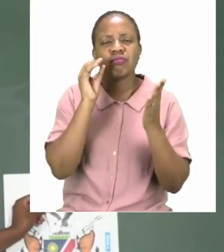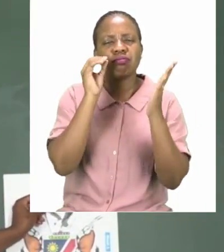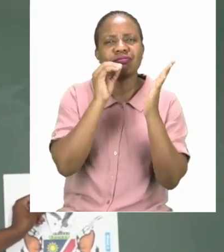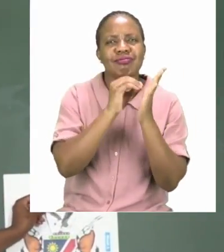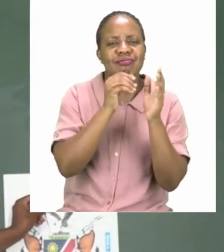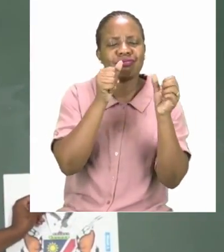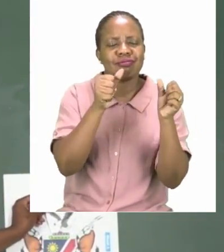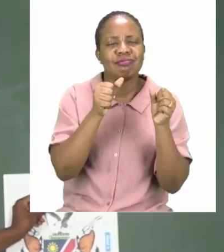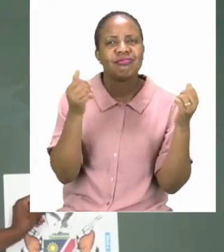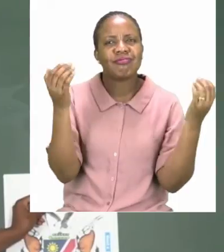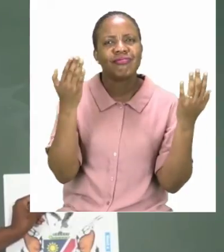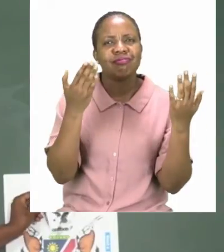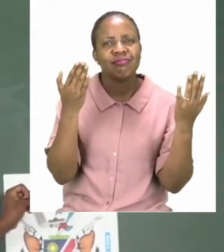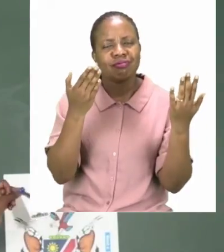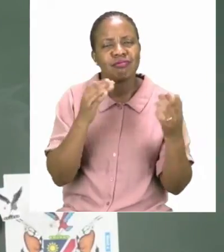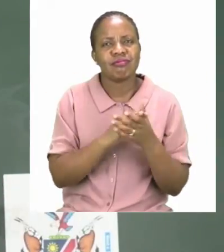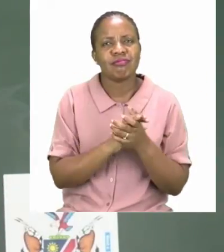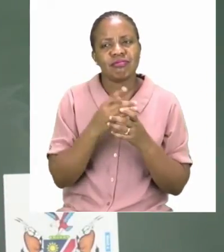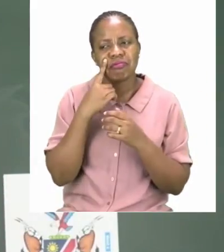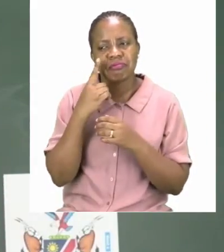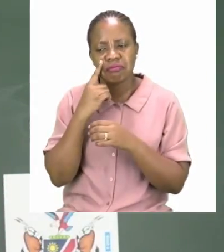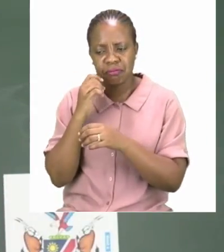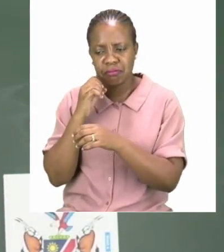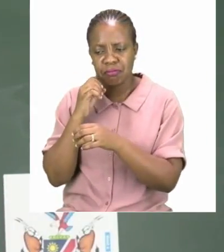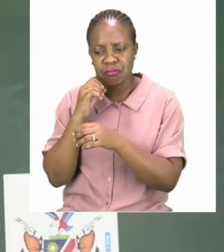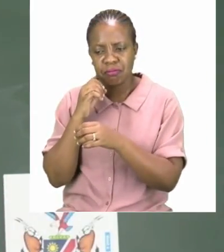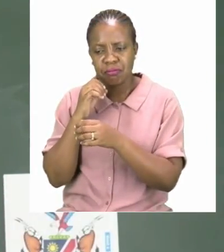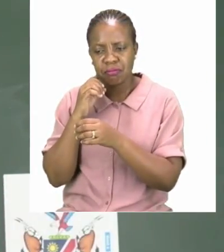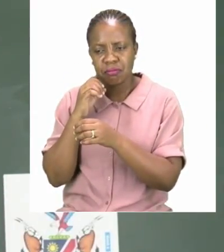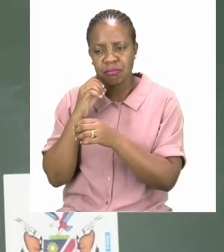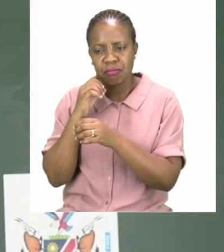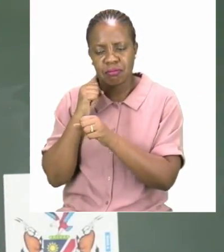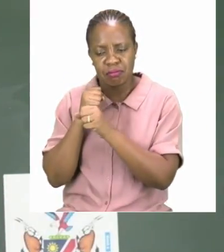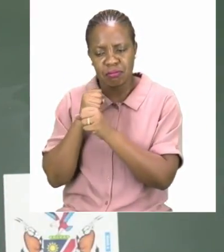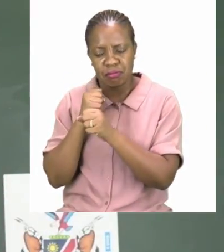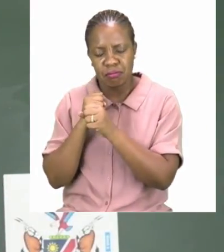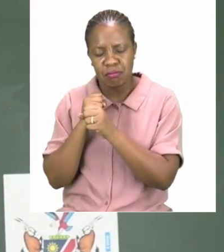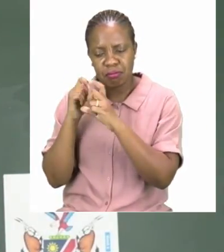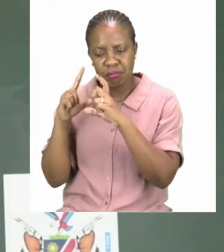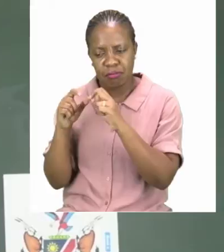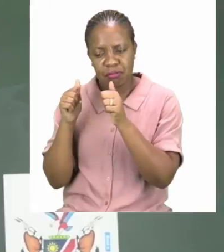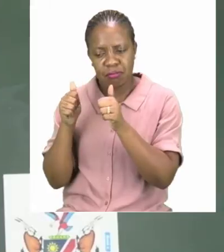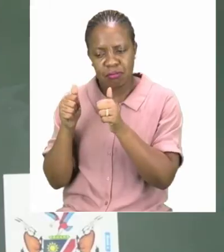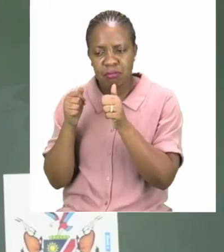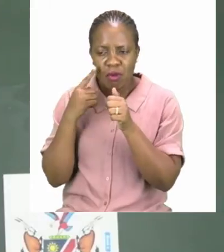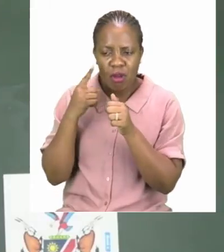right at the top. So let us take our fish eagle and paste it at the top.